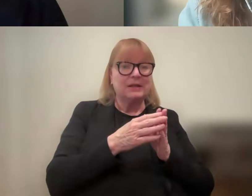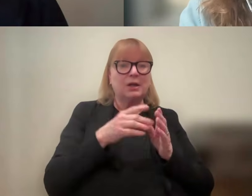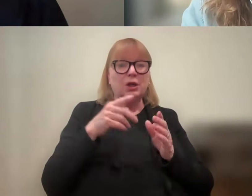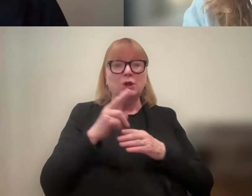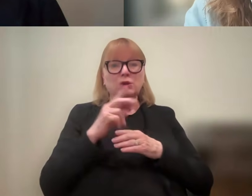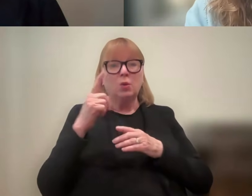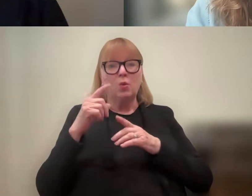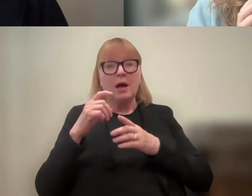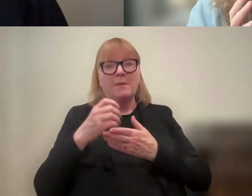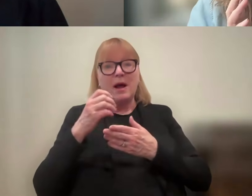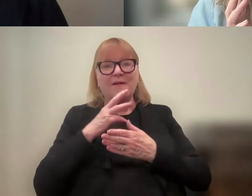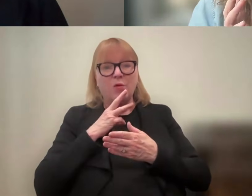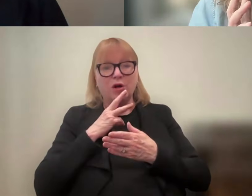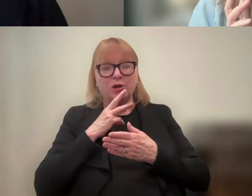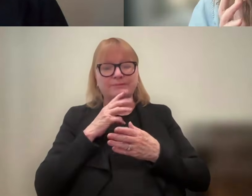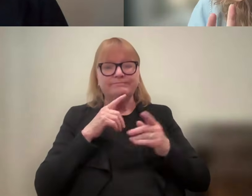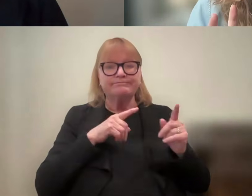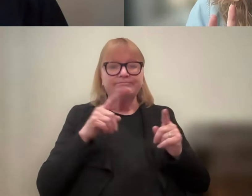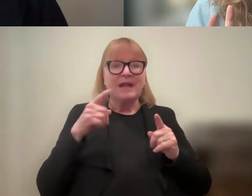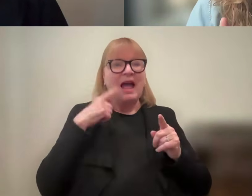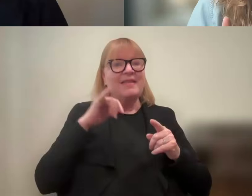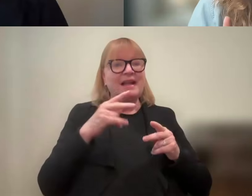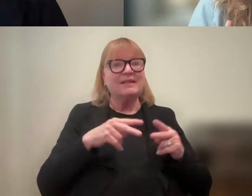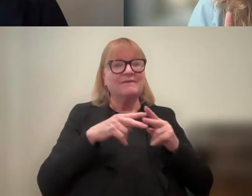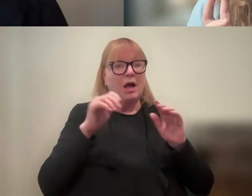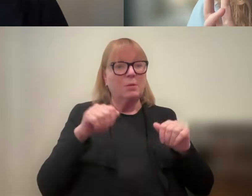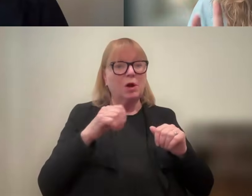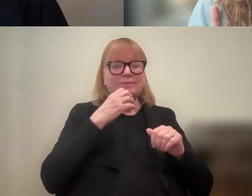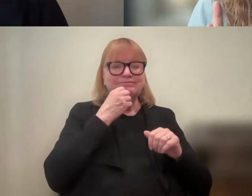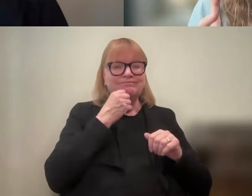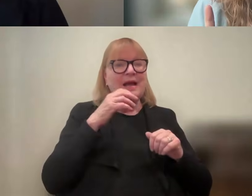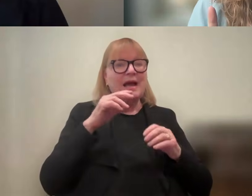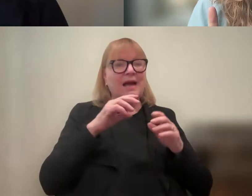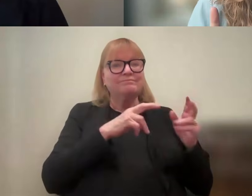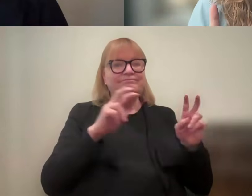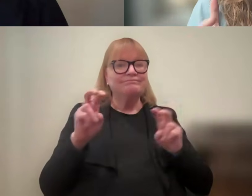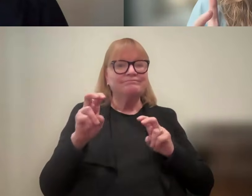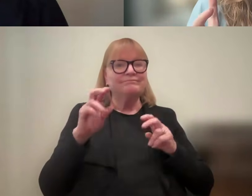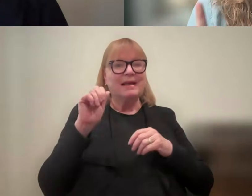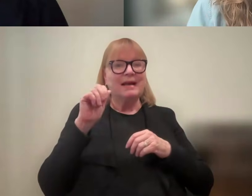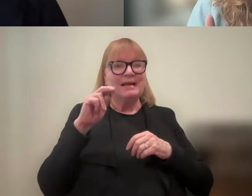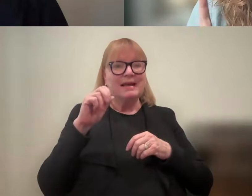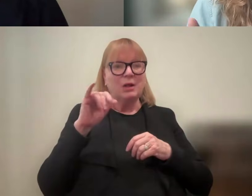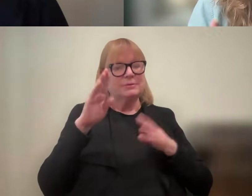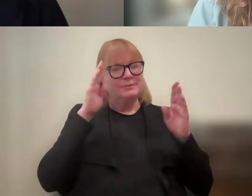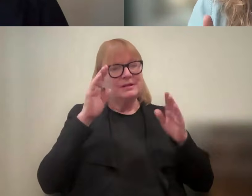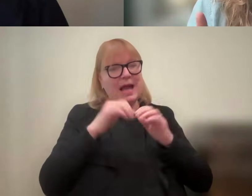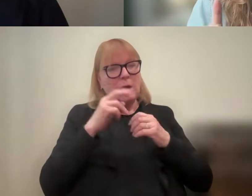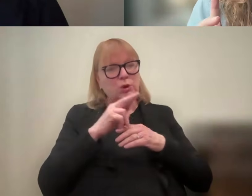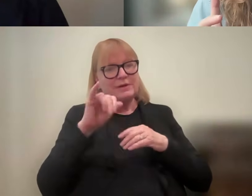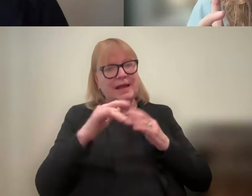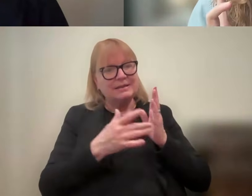you're using one bottle of water. And I think that's a valuable analogy, and that it makes people pay attention to the ways that they're using